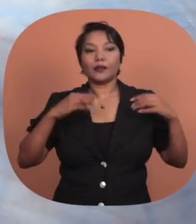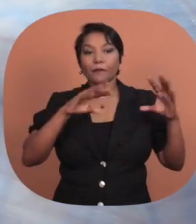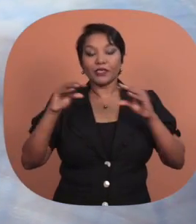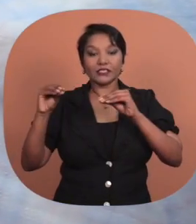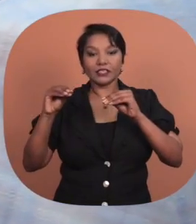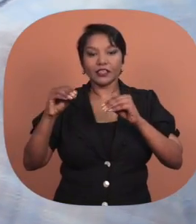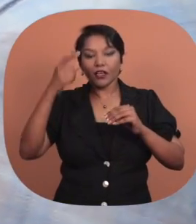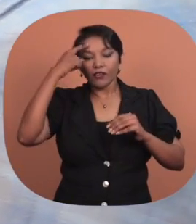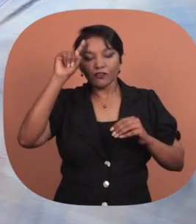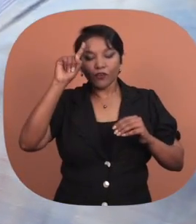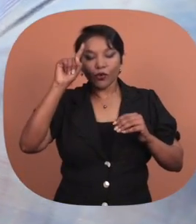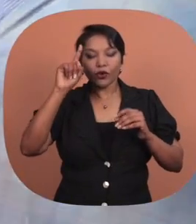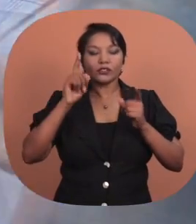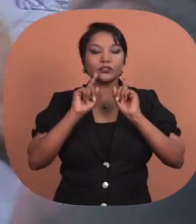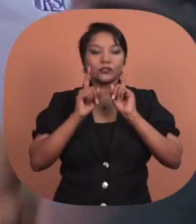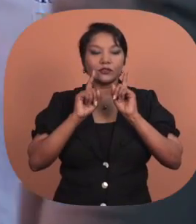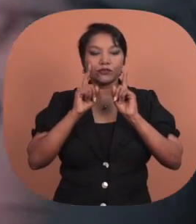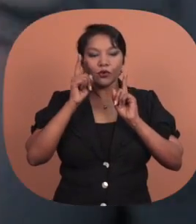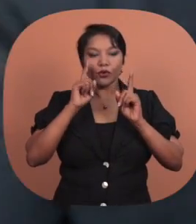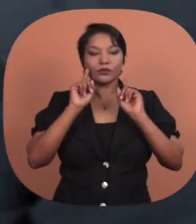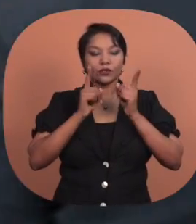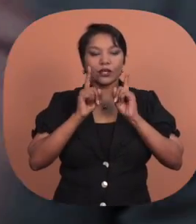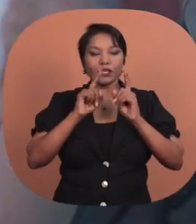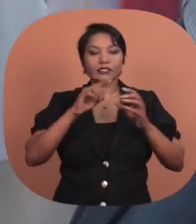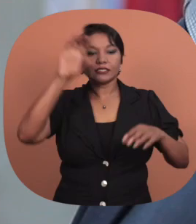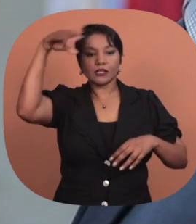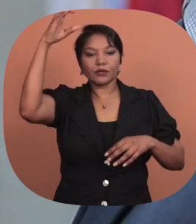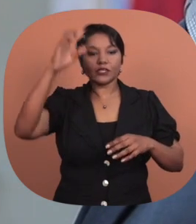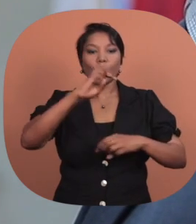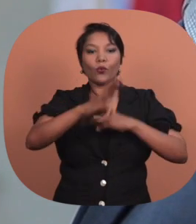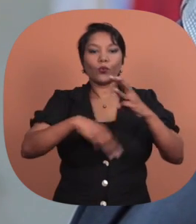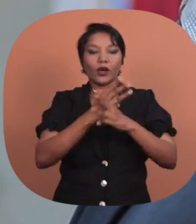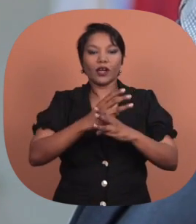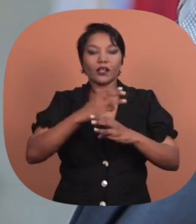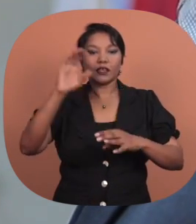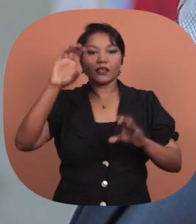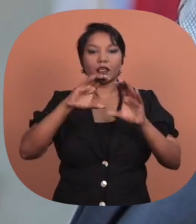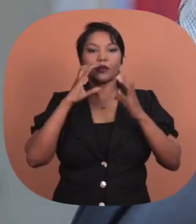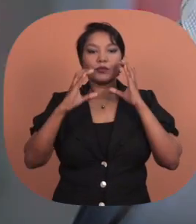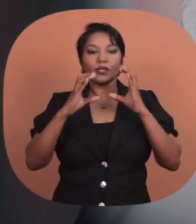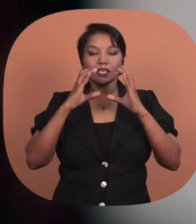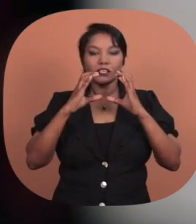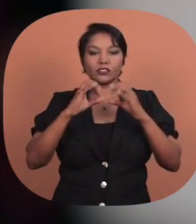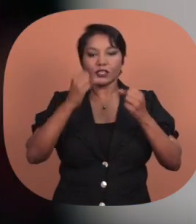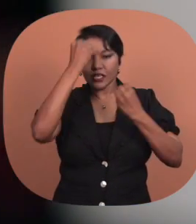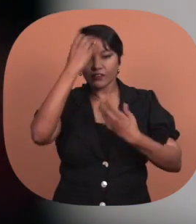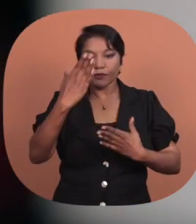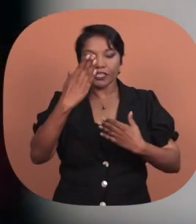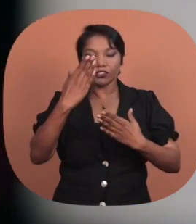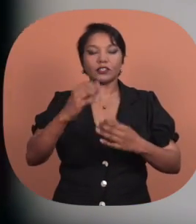in recognition of the work being done in this area. This event reinforced the organization's key focus